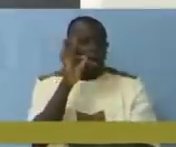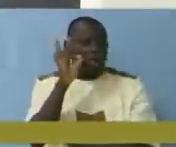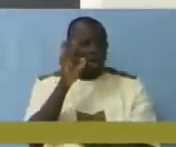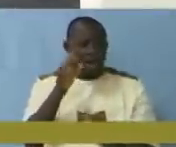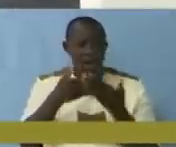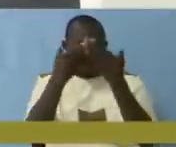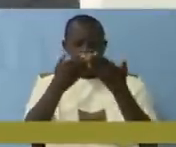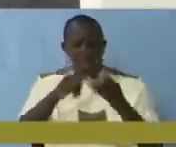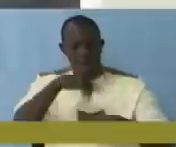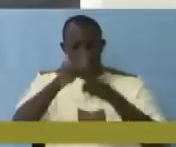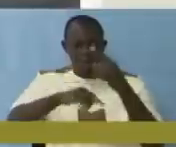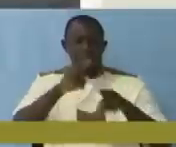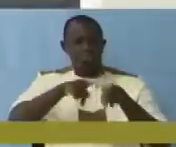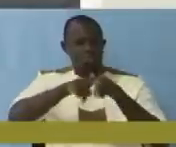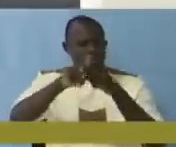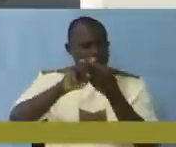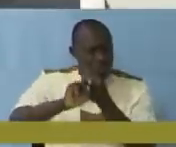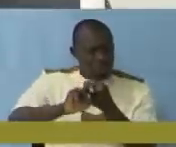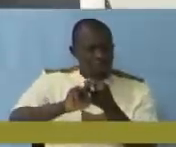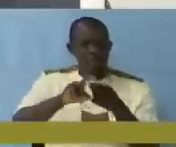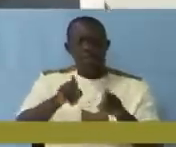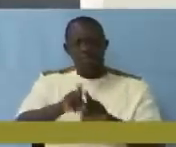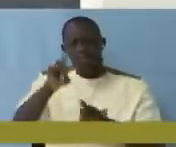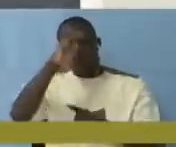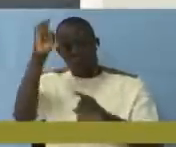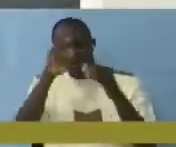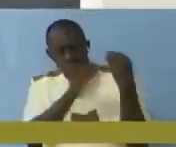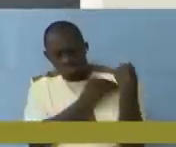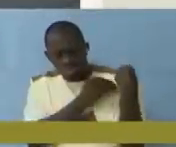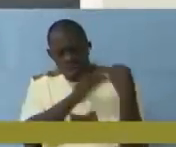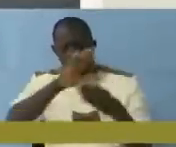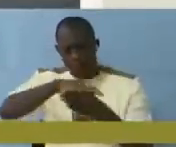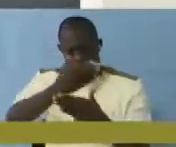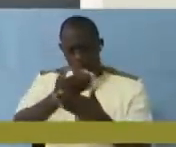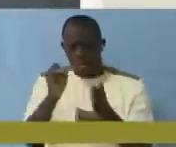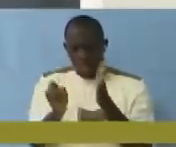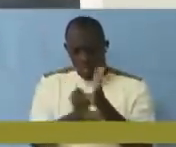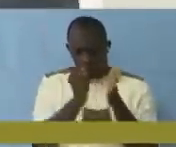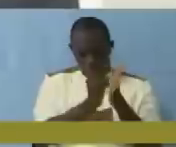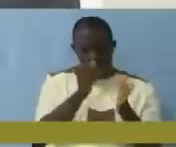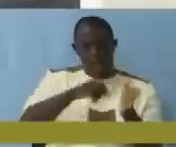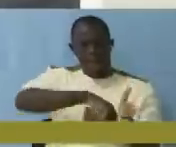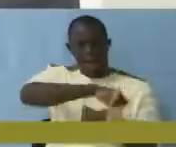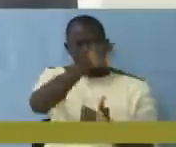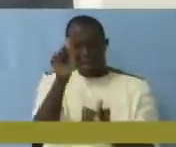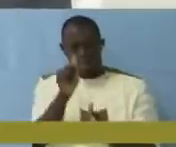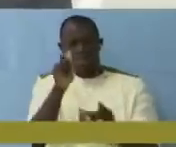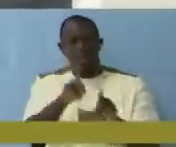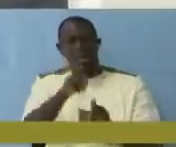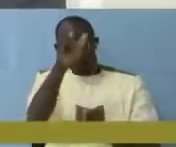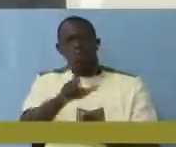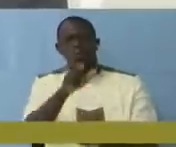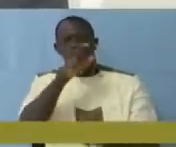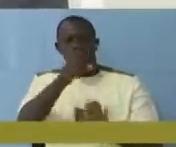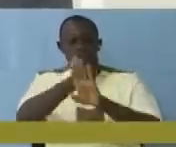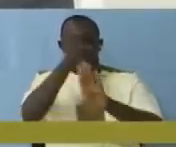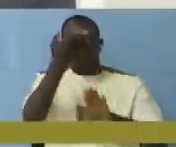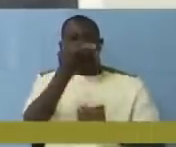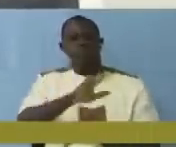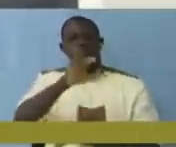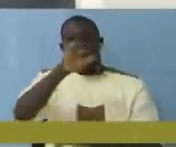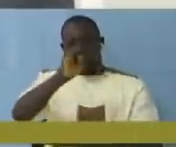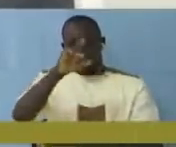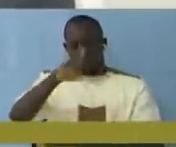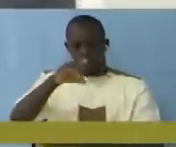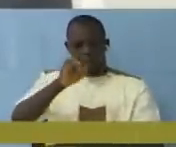relationships and functions of between investigations and counter-espionage is certainly not the case. What